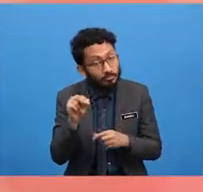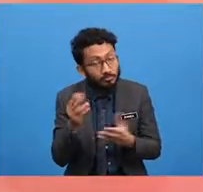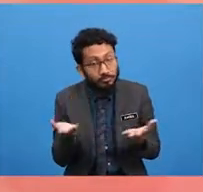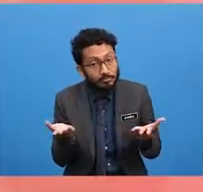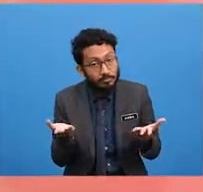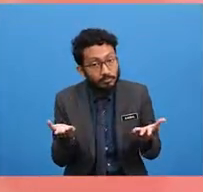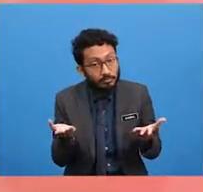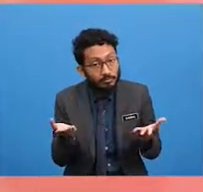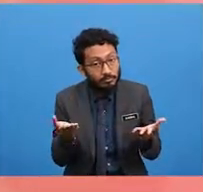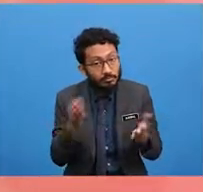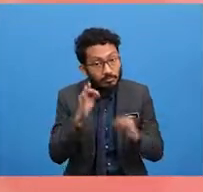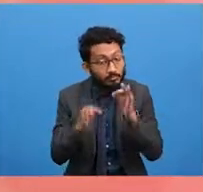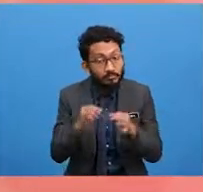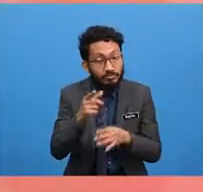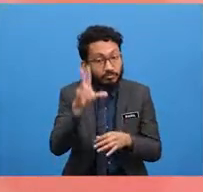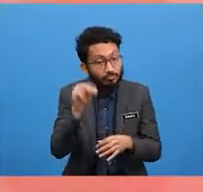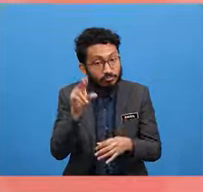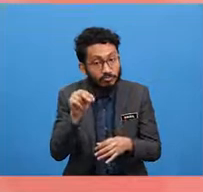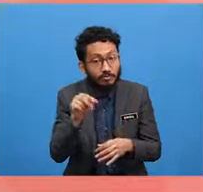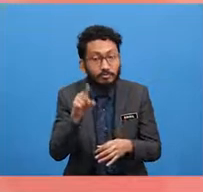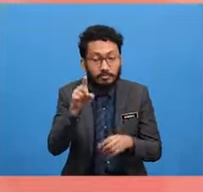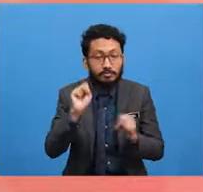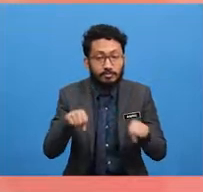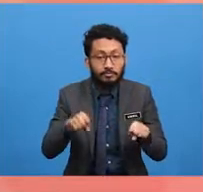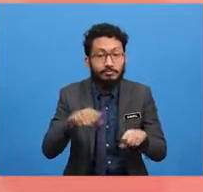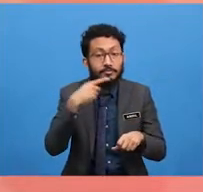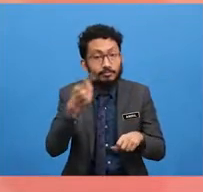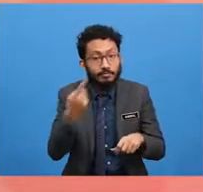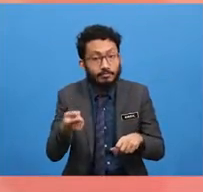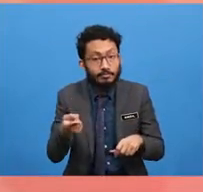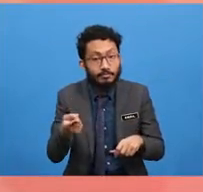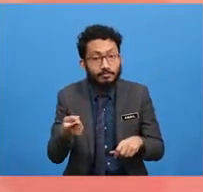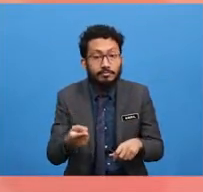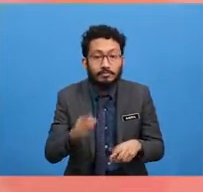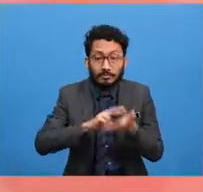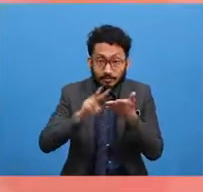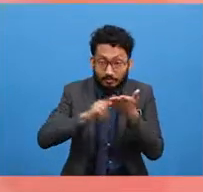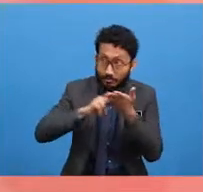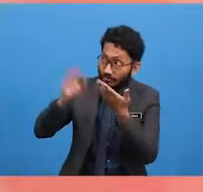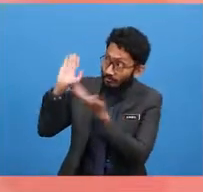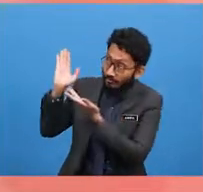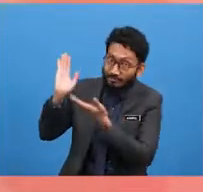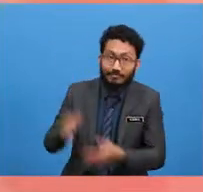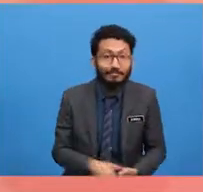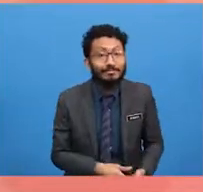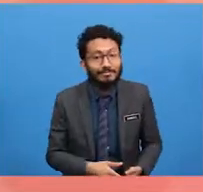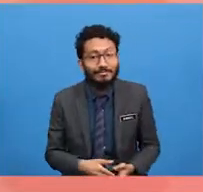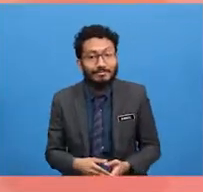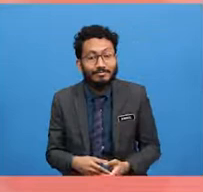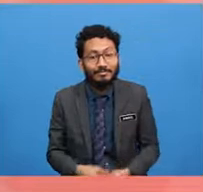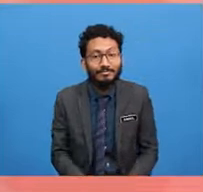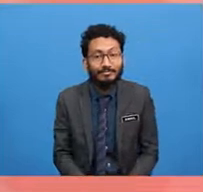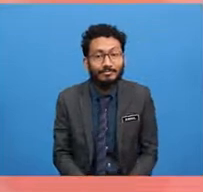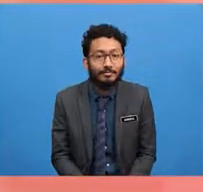you decline the invitation, you can say, I'm sorry, I can't because my parents are